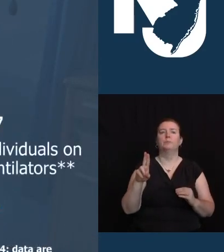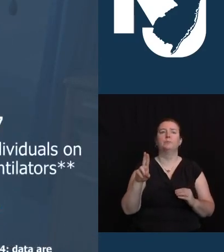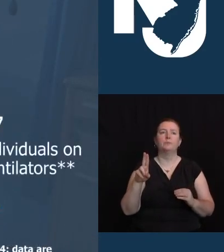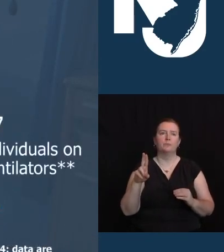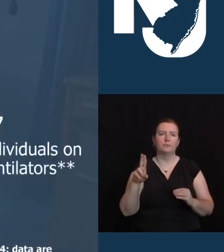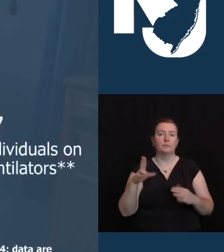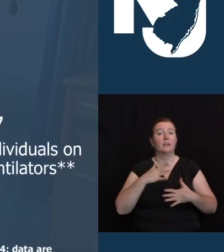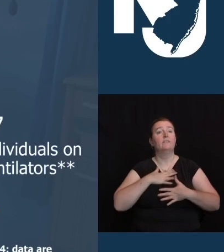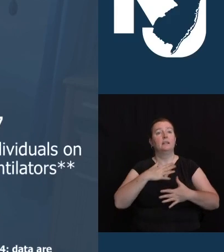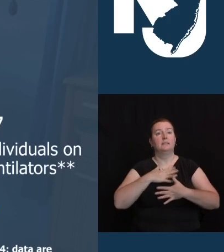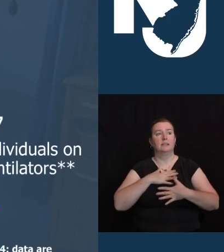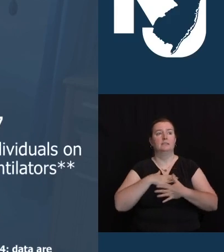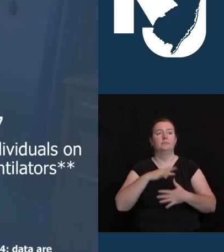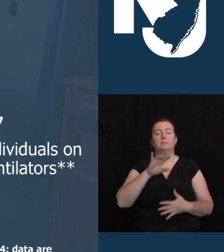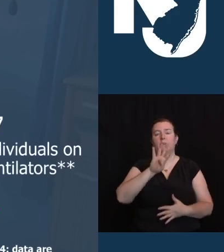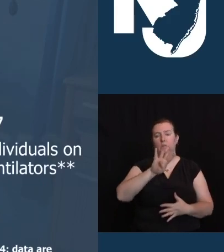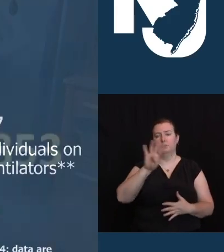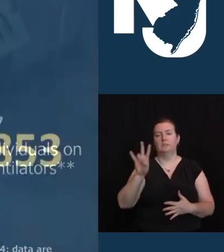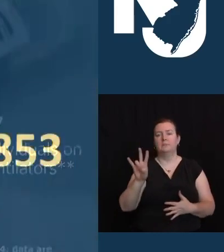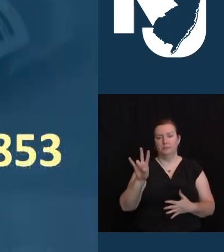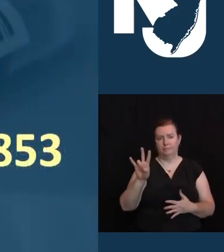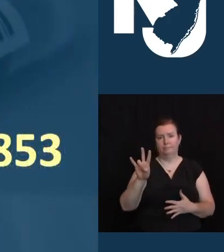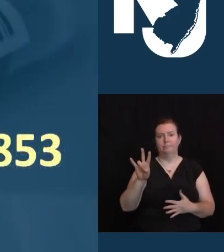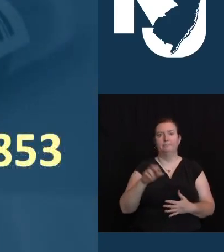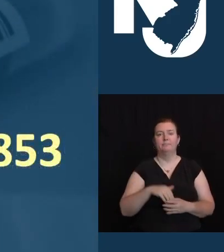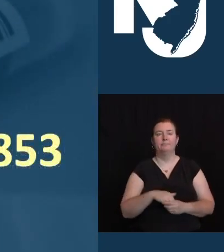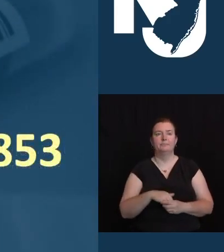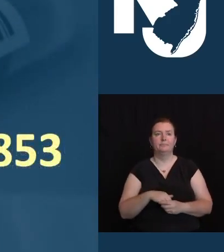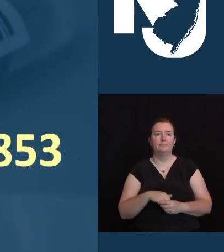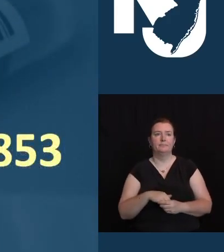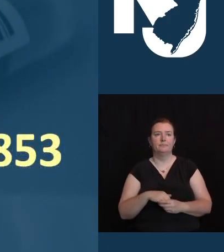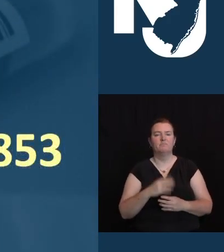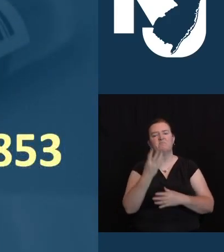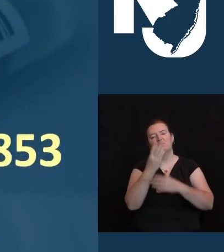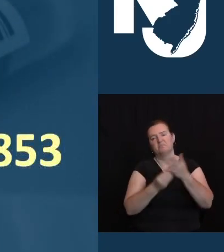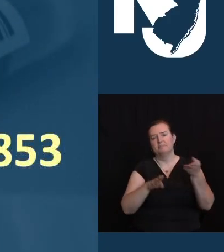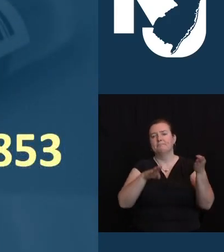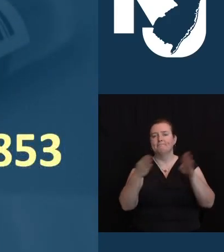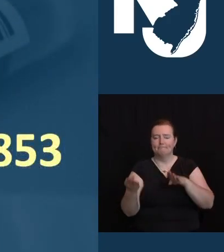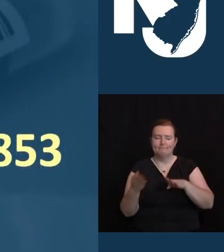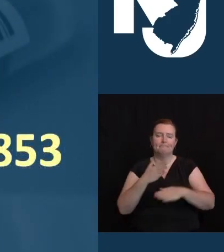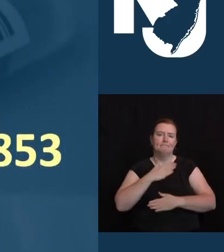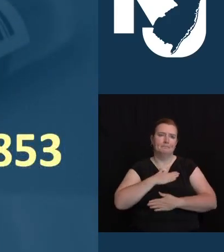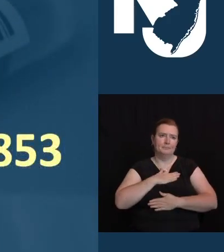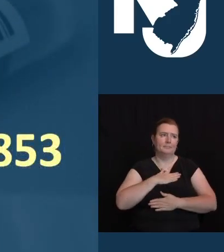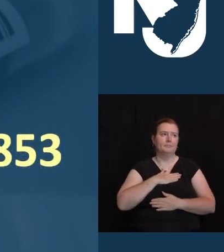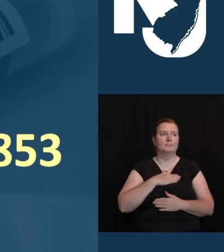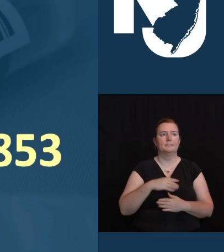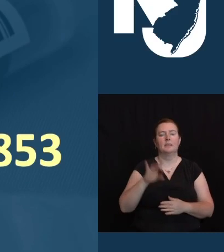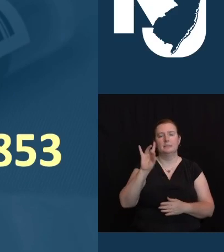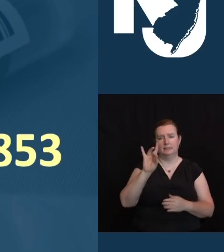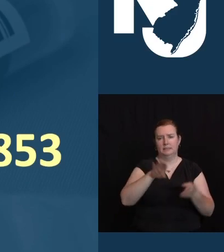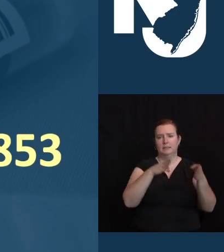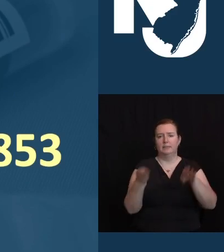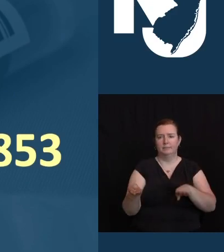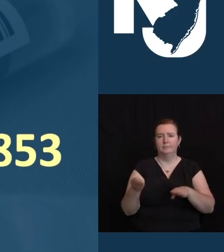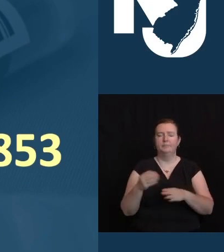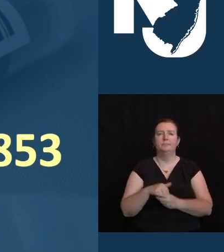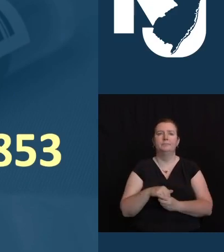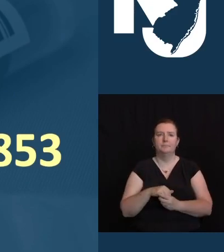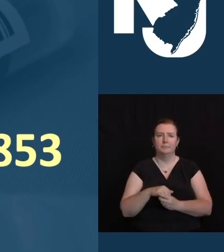in use. Today we're reporting another, sadly, with the heaviest of hearts, 8 deaths statewide have now